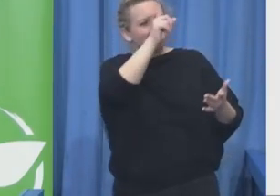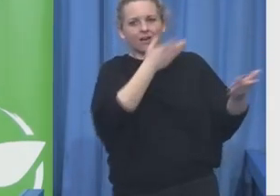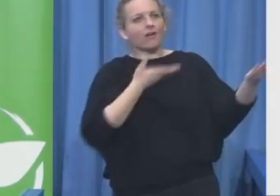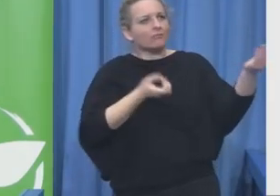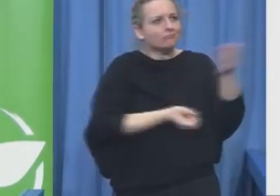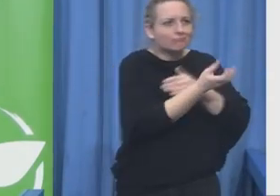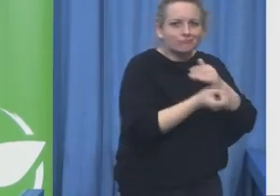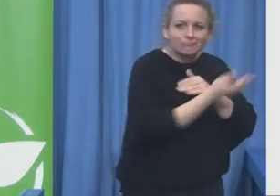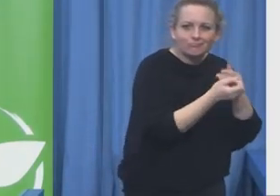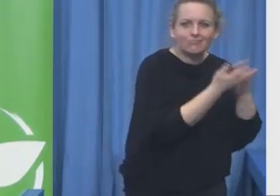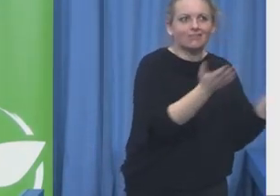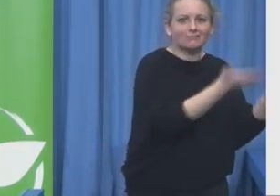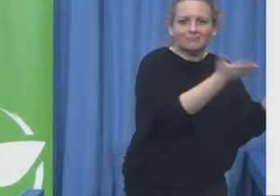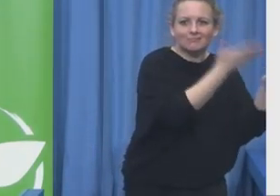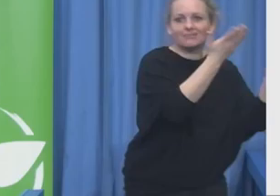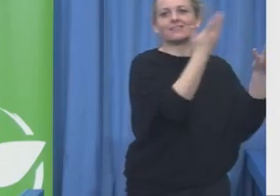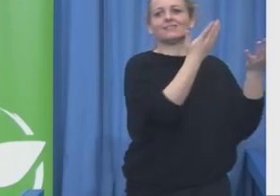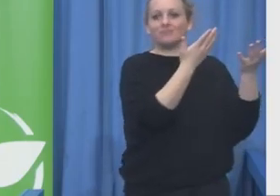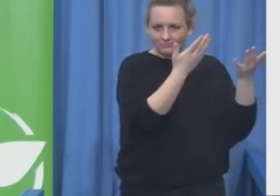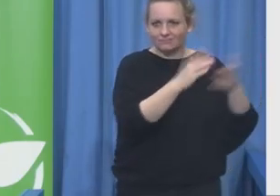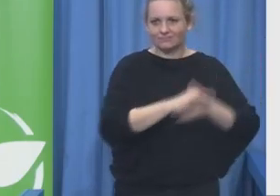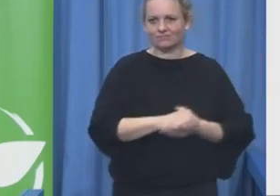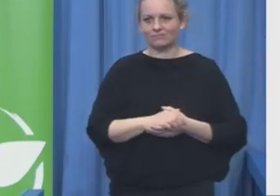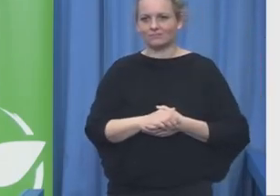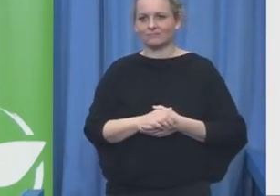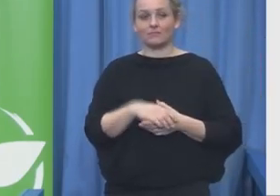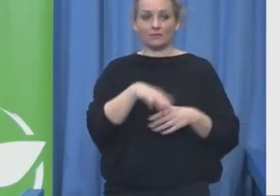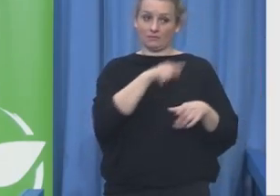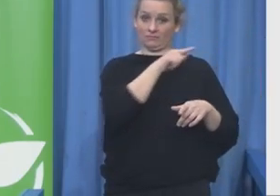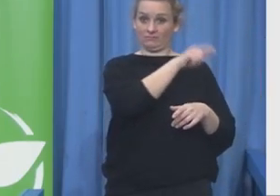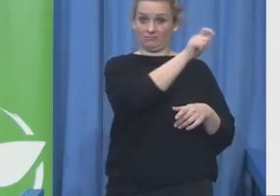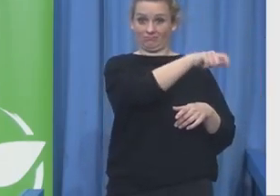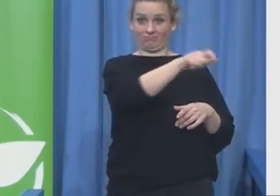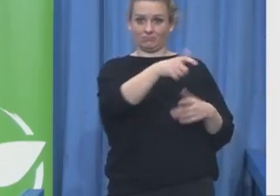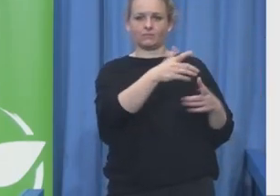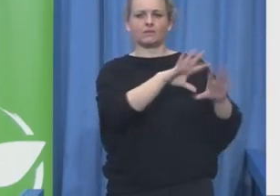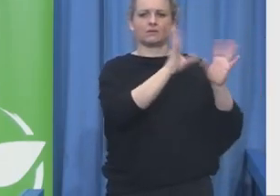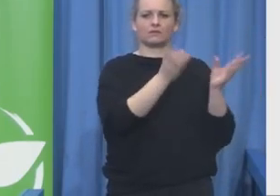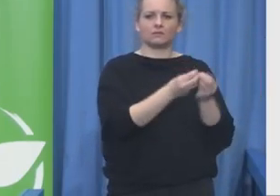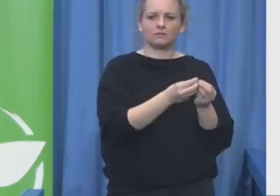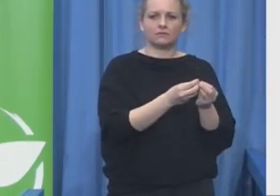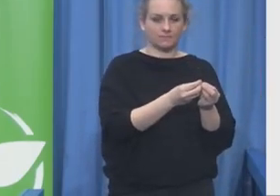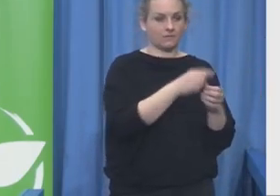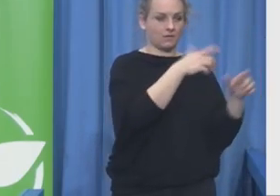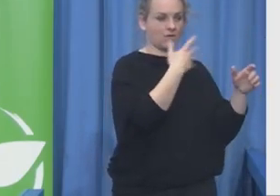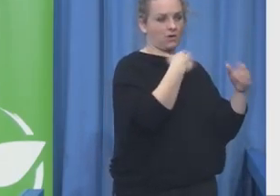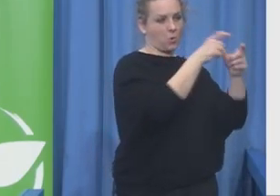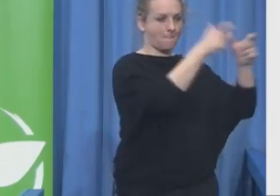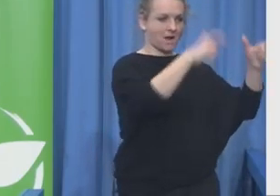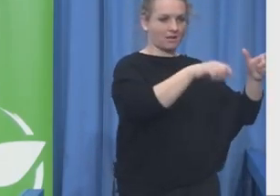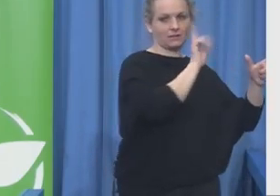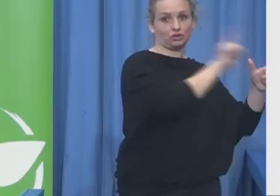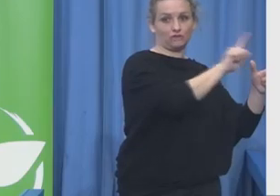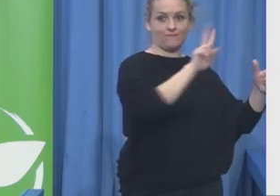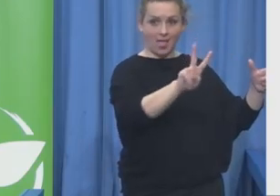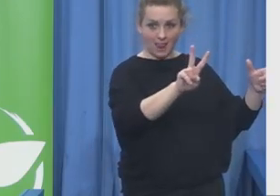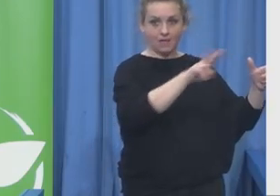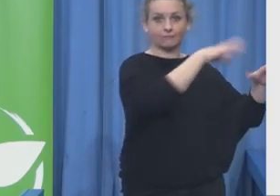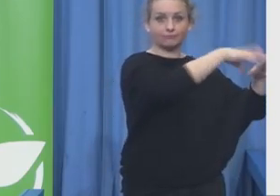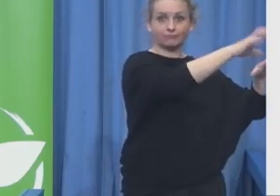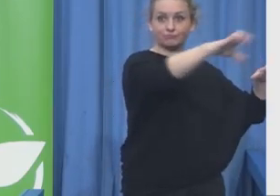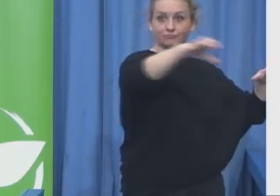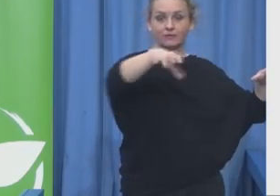but also local employers. And the key success of this support